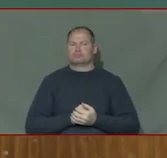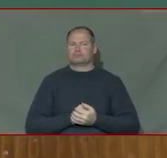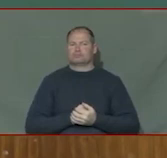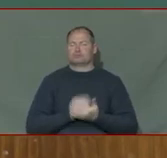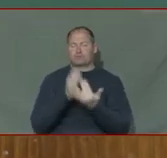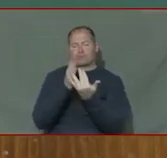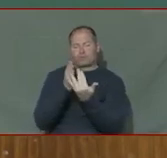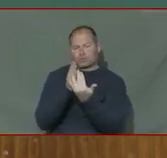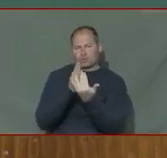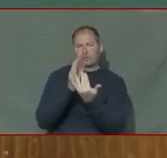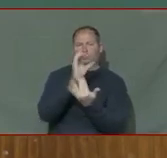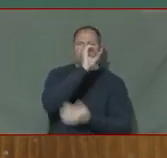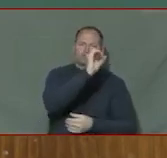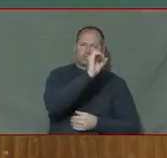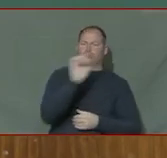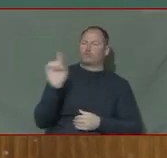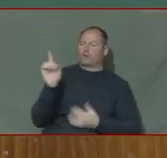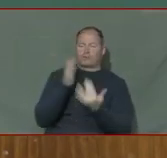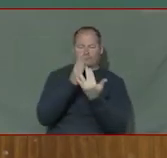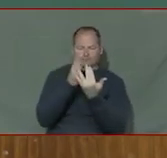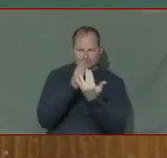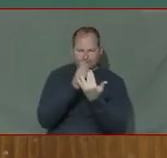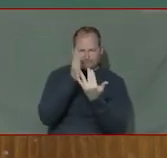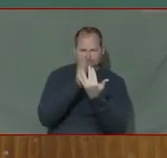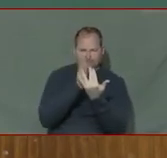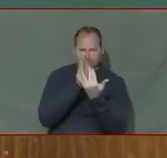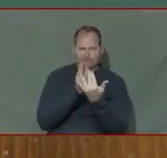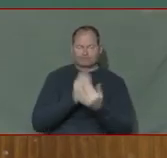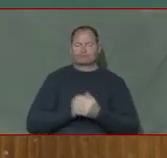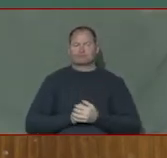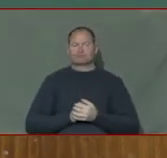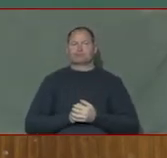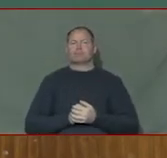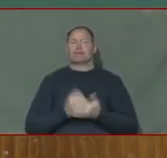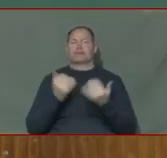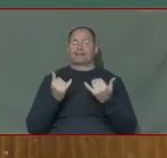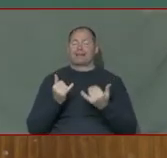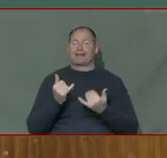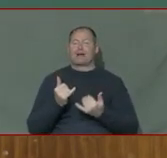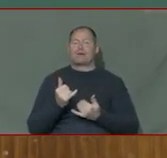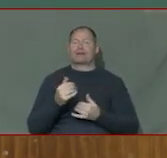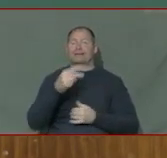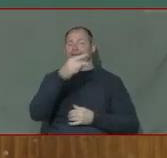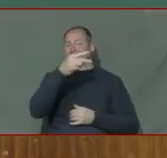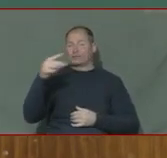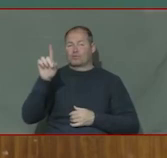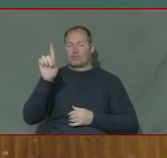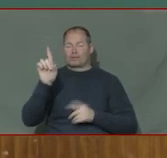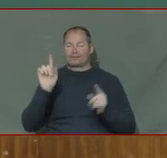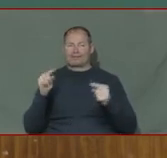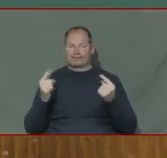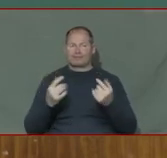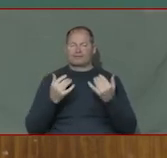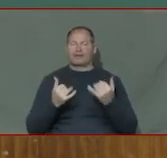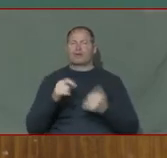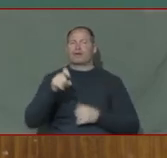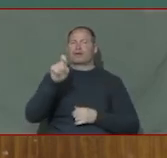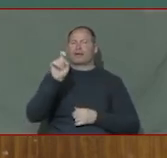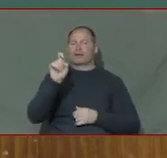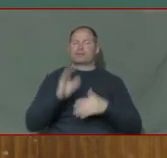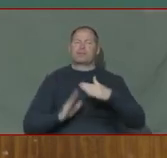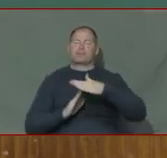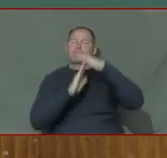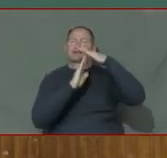be equal to 0. And if it is less than 1, it cannot equal to 1. So for which value of x is it a